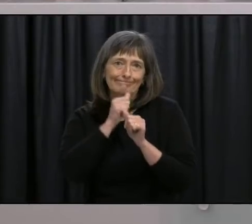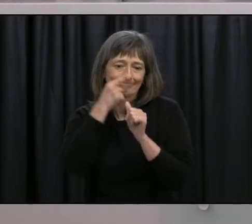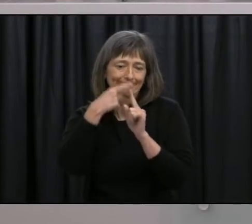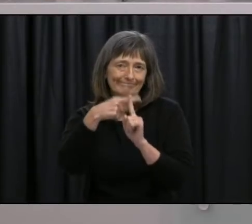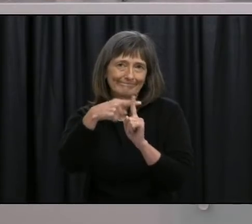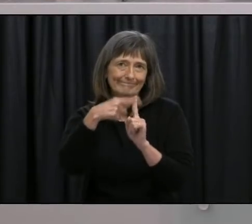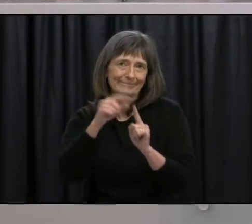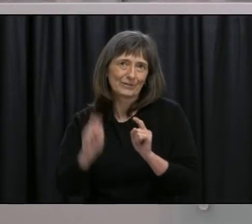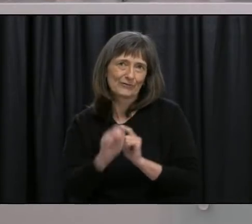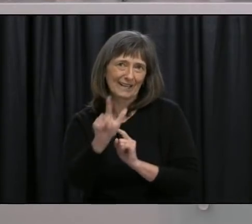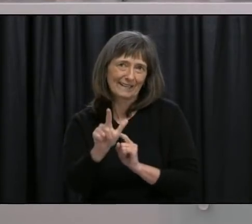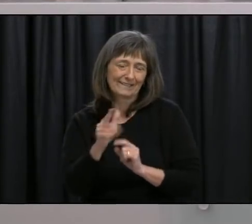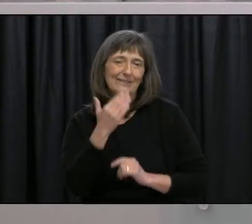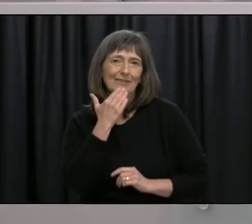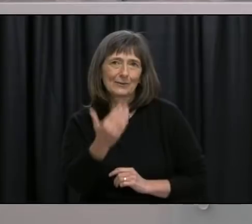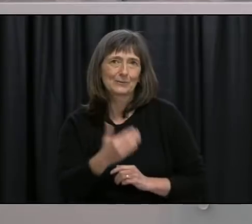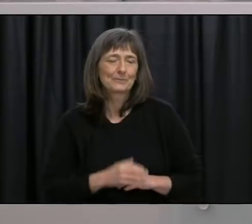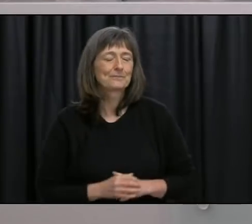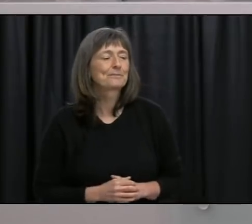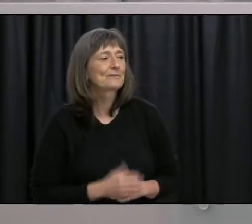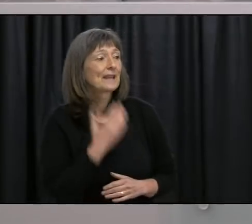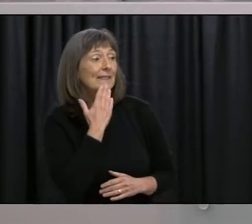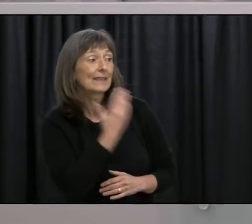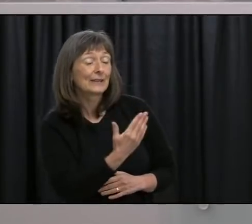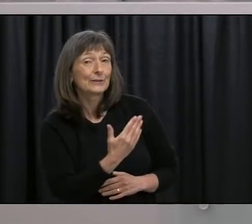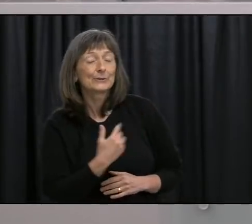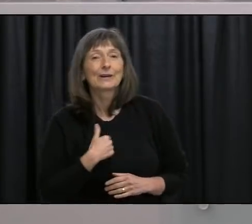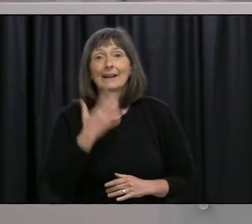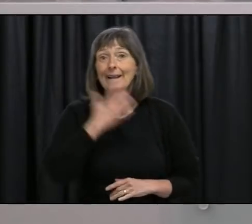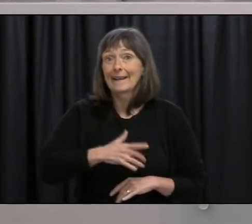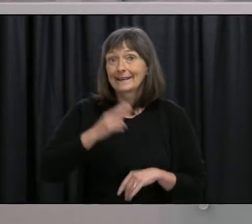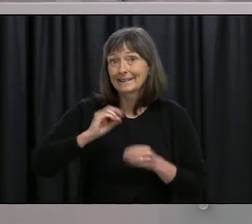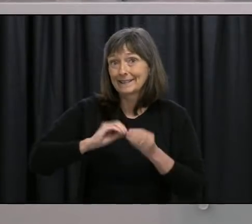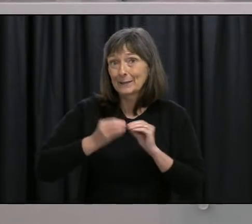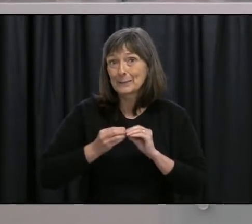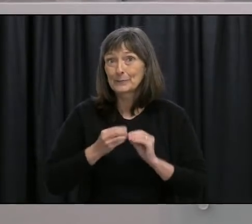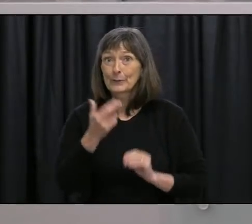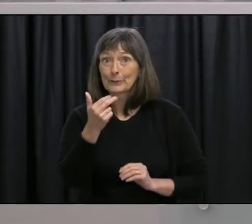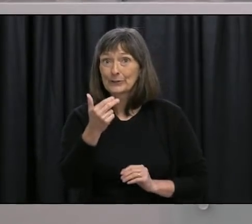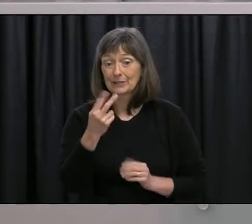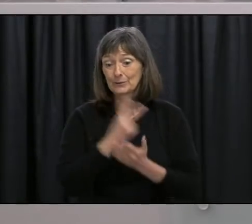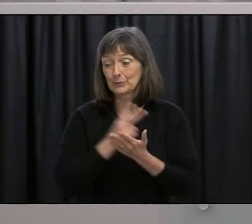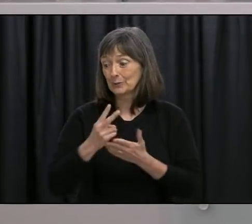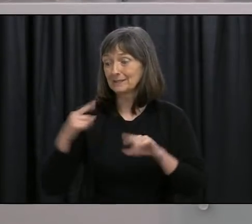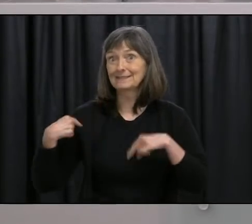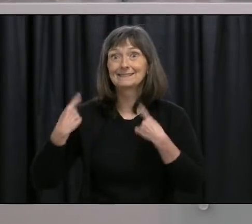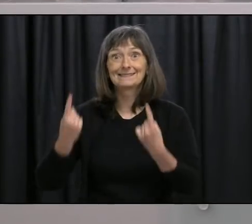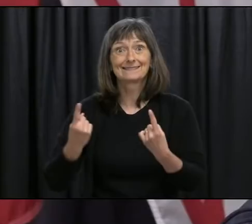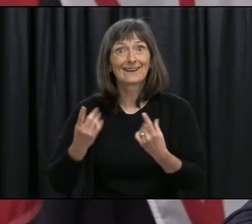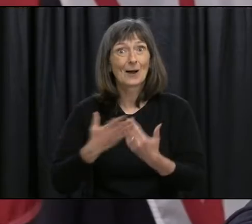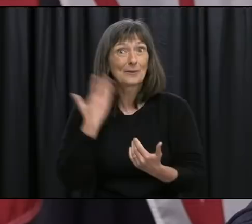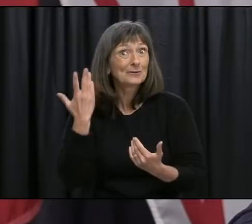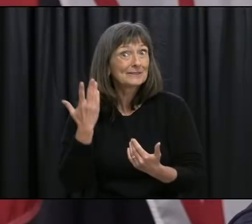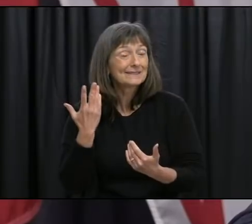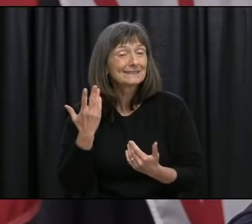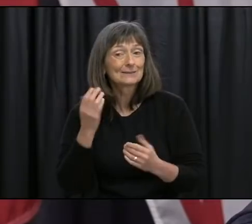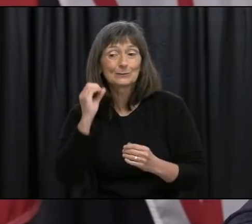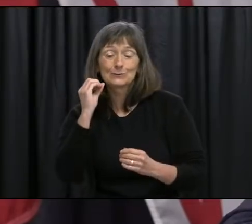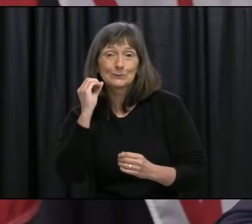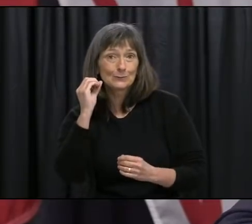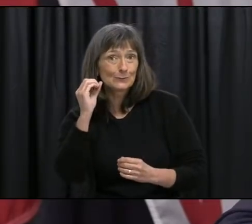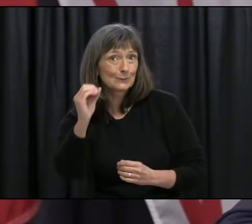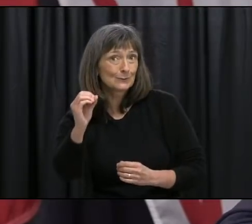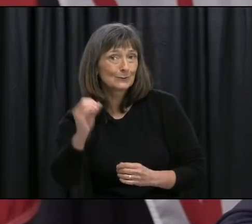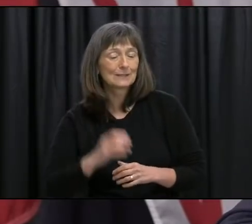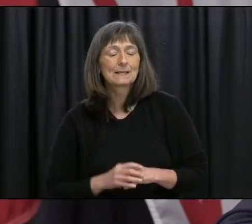Well, thank you, Dr. Fitzgerald. Lucky number 13 again. It's been now nearly 2 weeks since no new cases of COVID in our province.